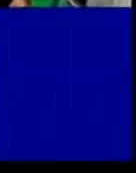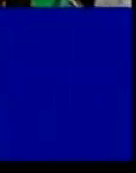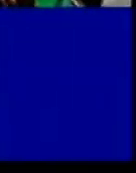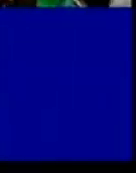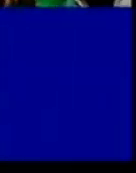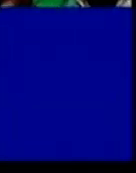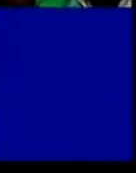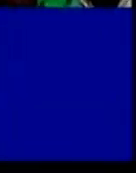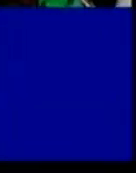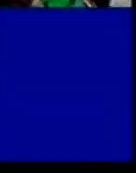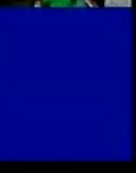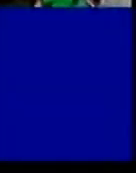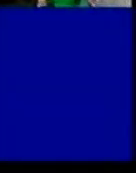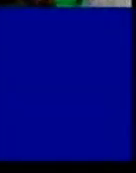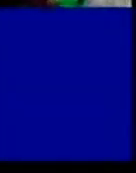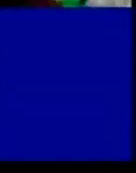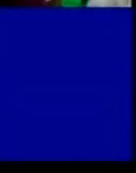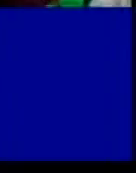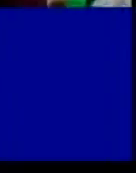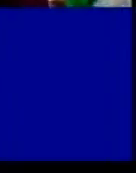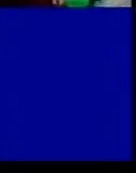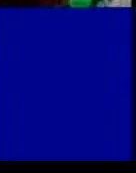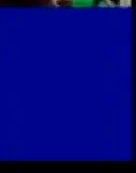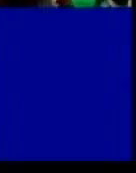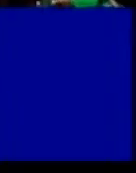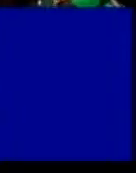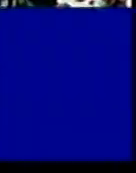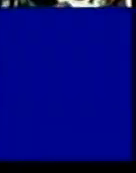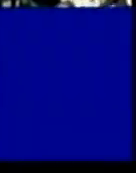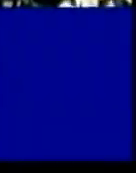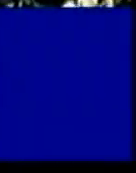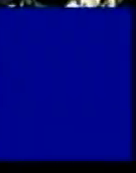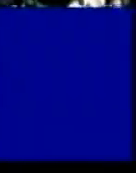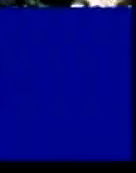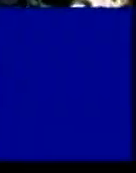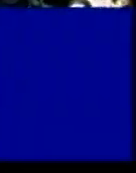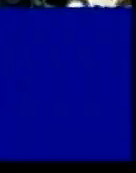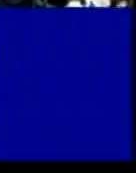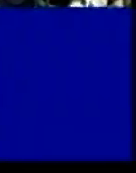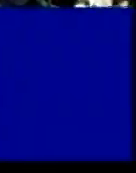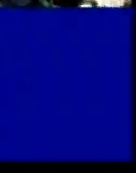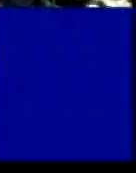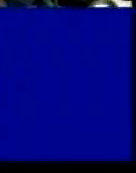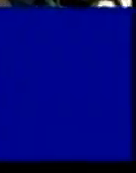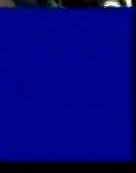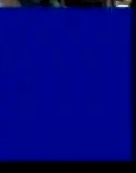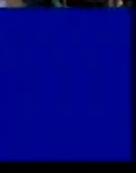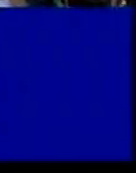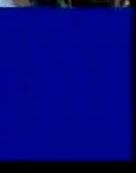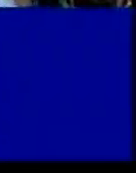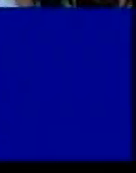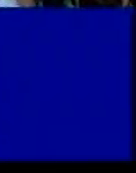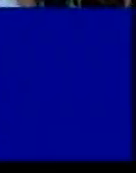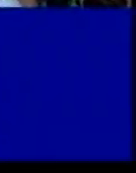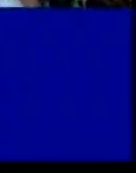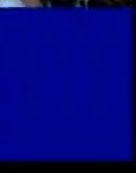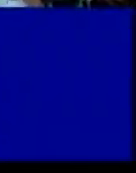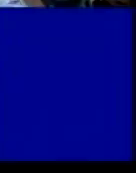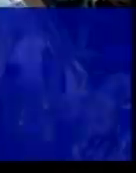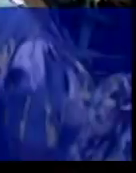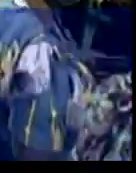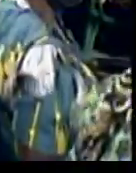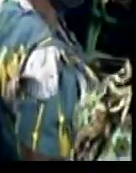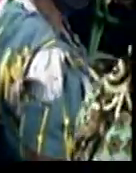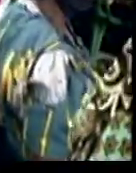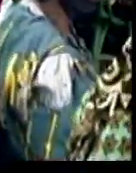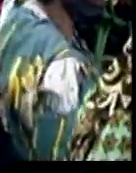not leaving here empty-handed. You will touch me. You will heal me. You